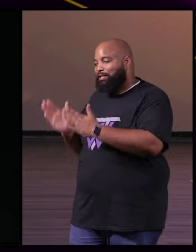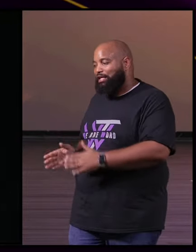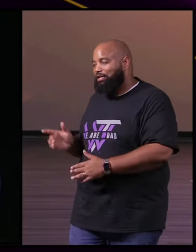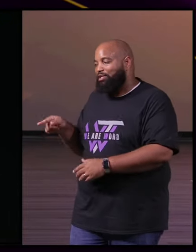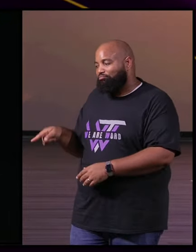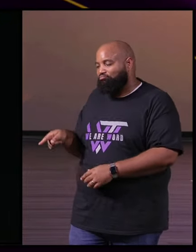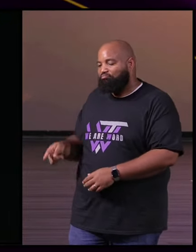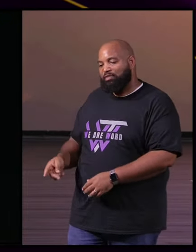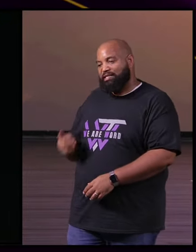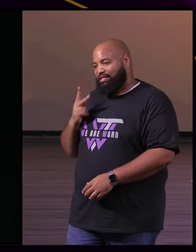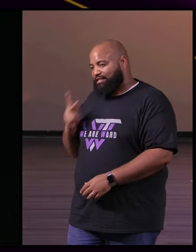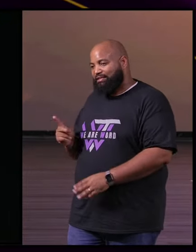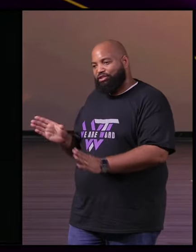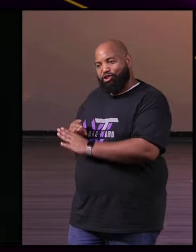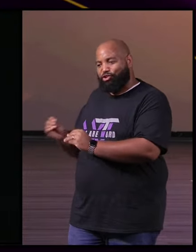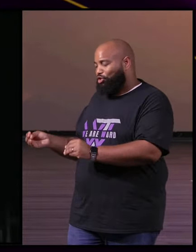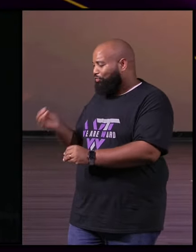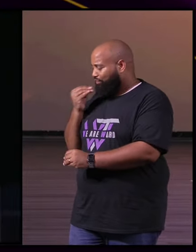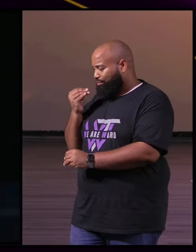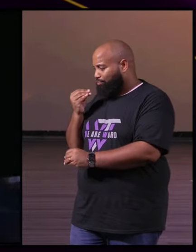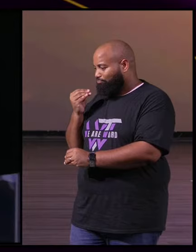I hope y'all paying attention for the series.